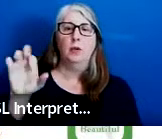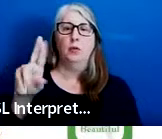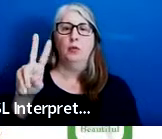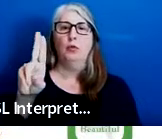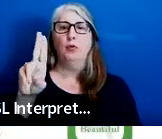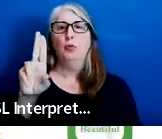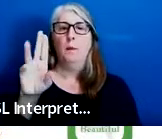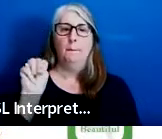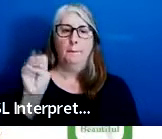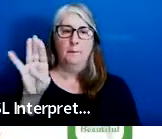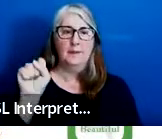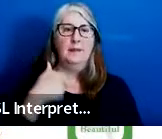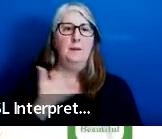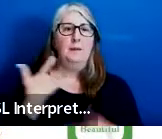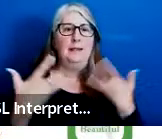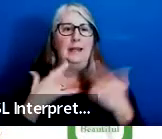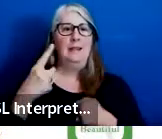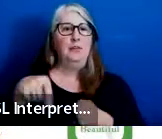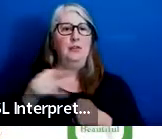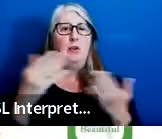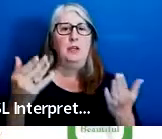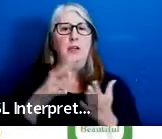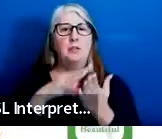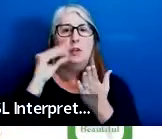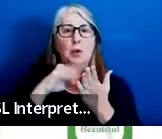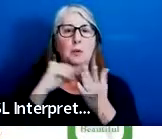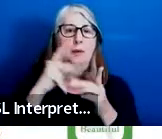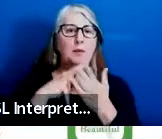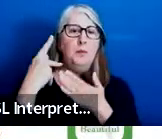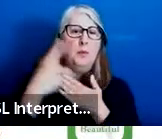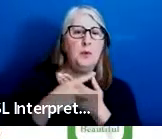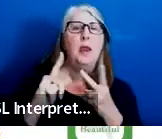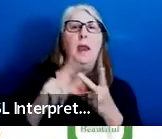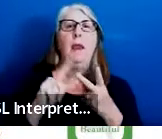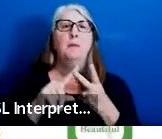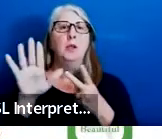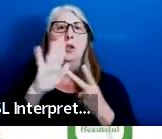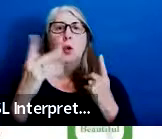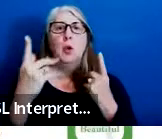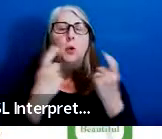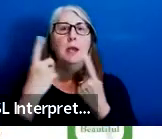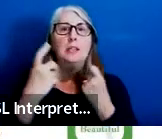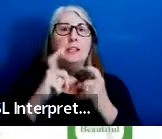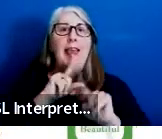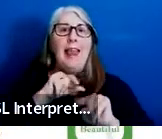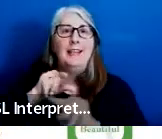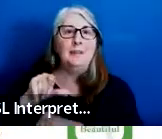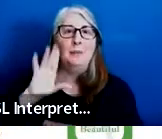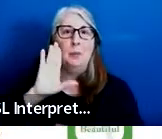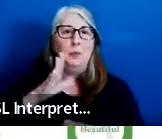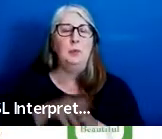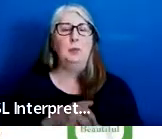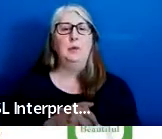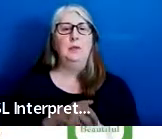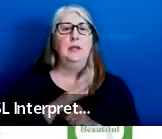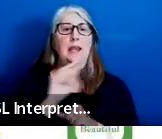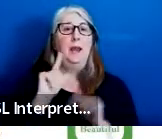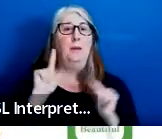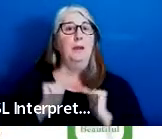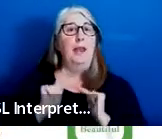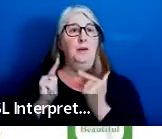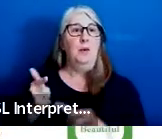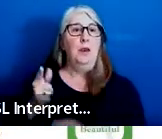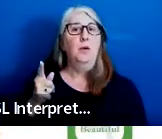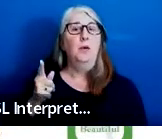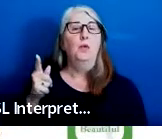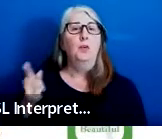you are here to join us to learn more about the program, to have all your burning questions answered. I'm going to hand it right over